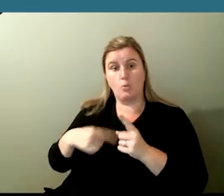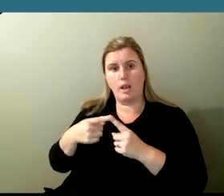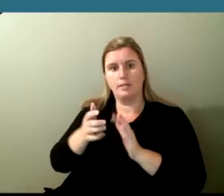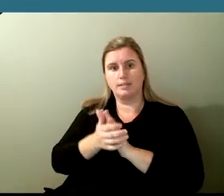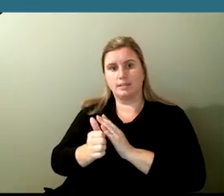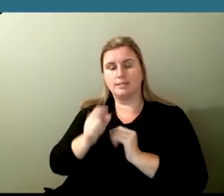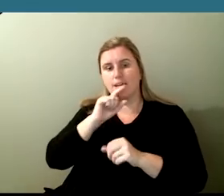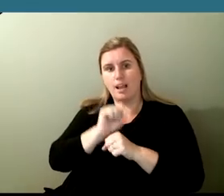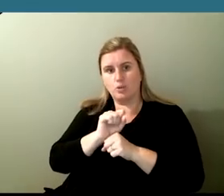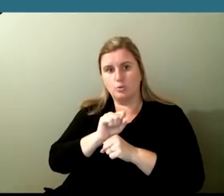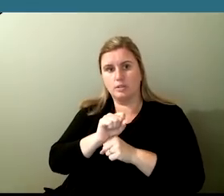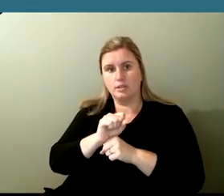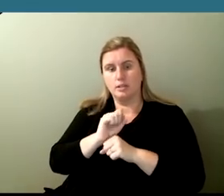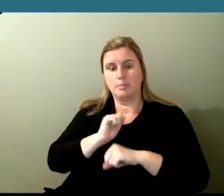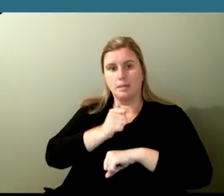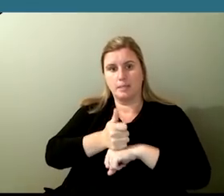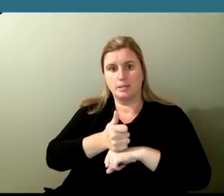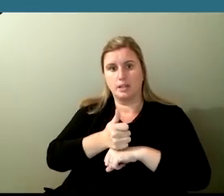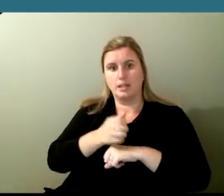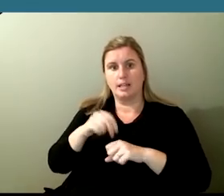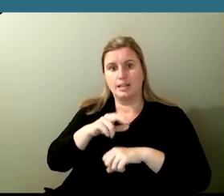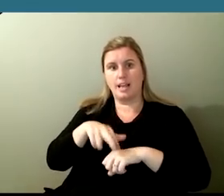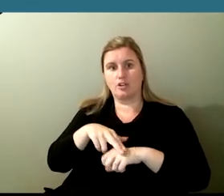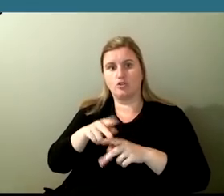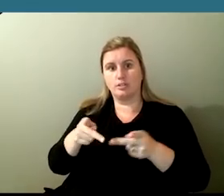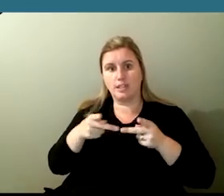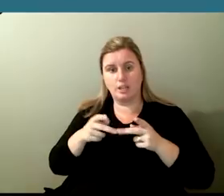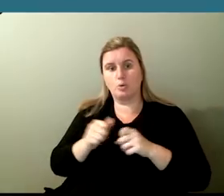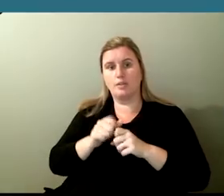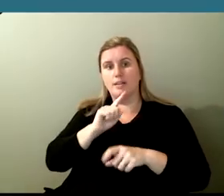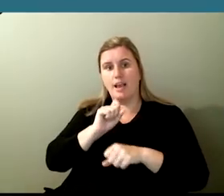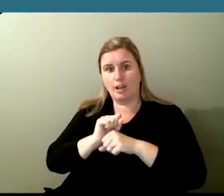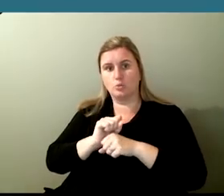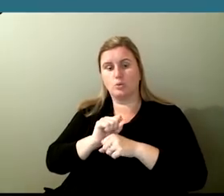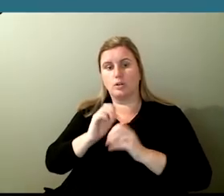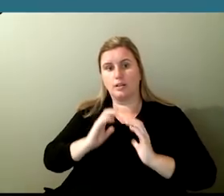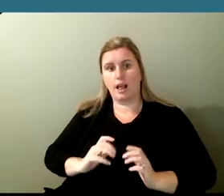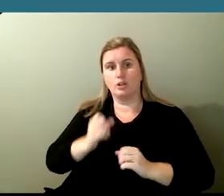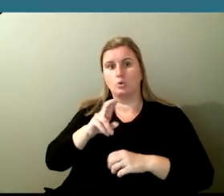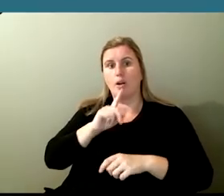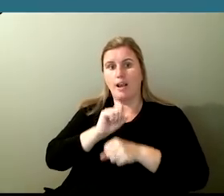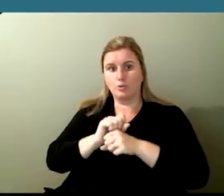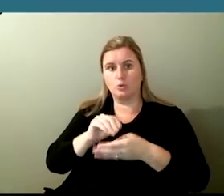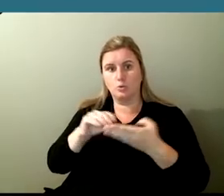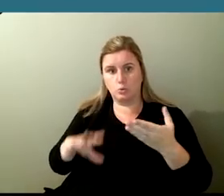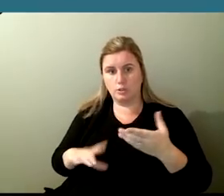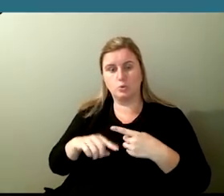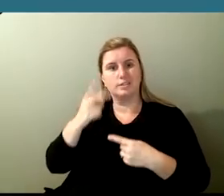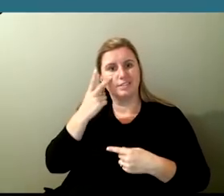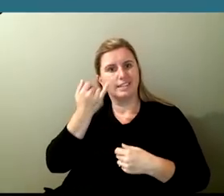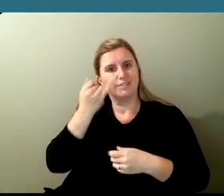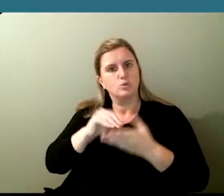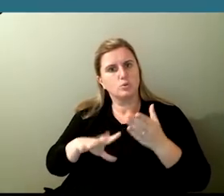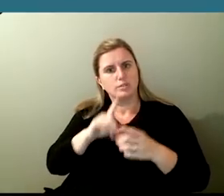is actually being implemented in natural settings with the actual clients or with the actual students to see whether the skill is actually